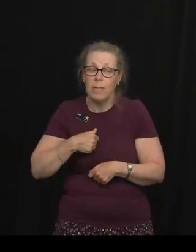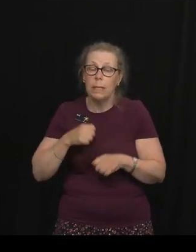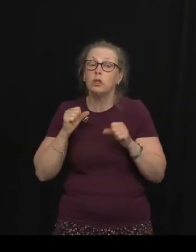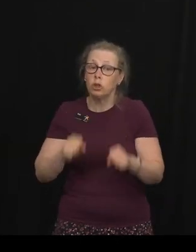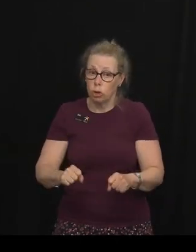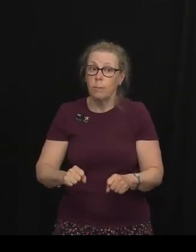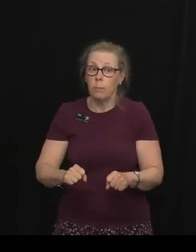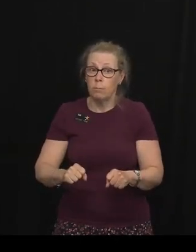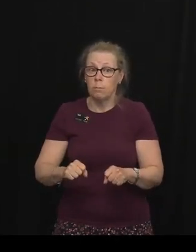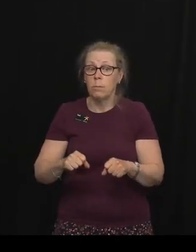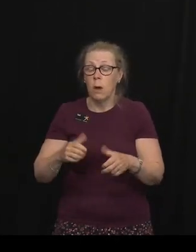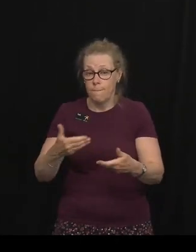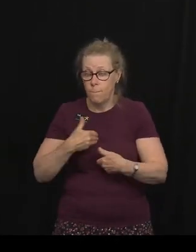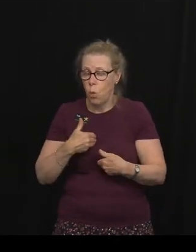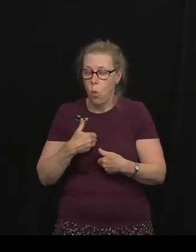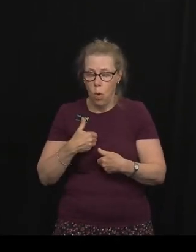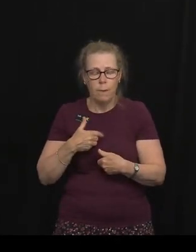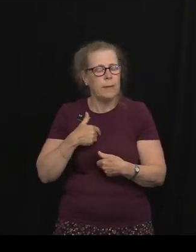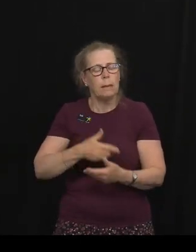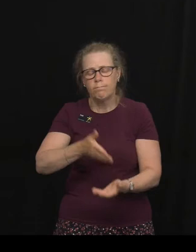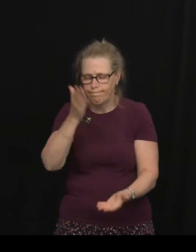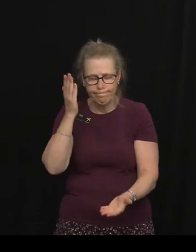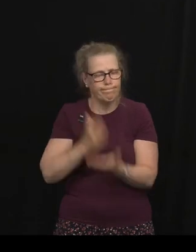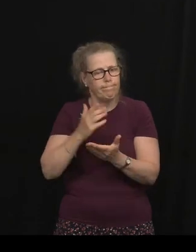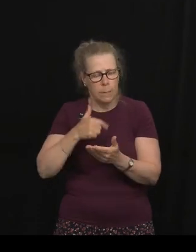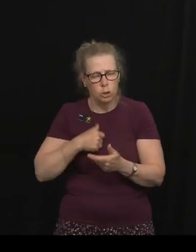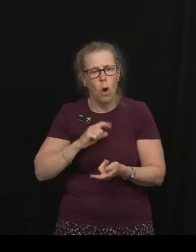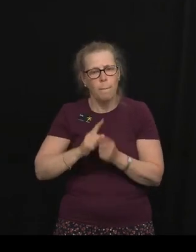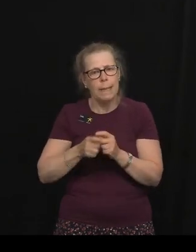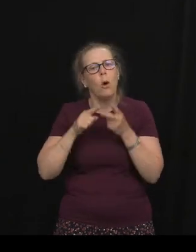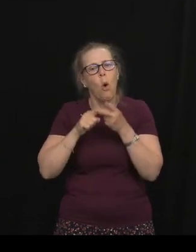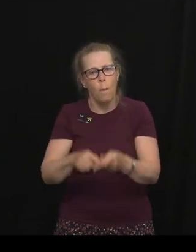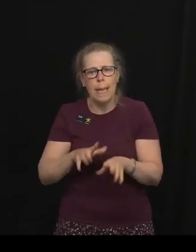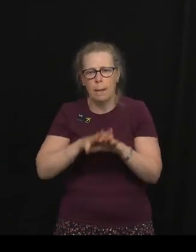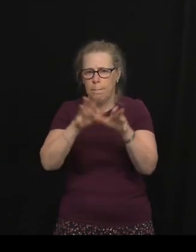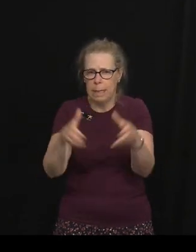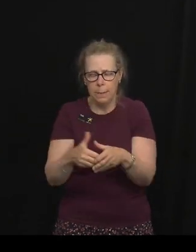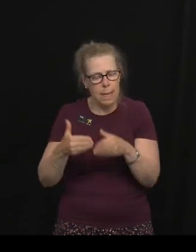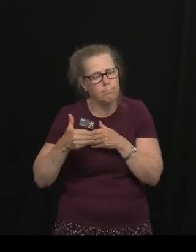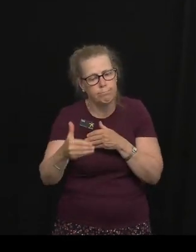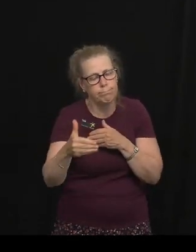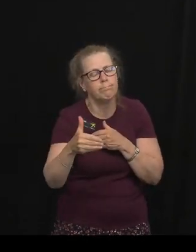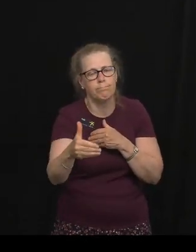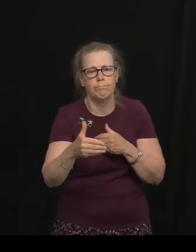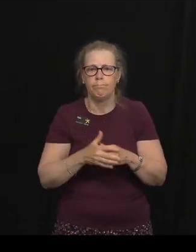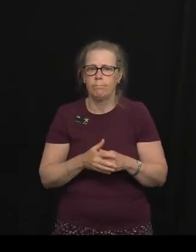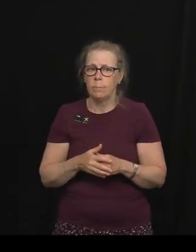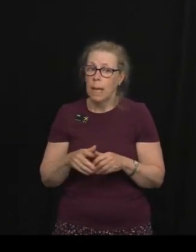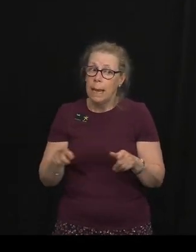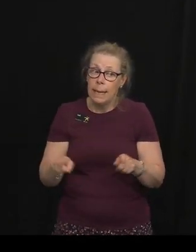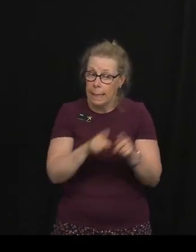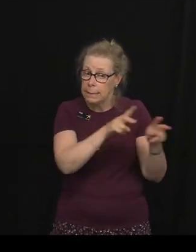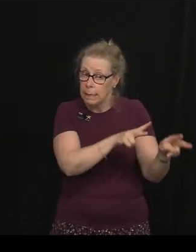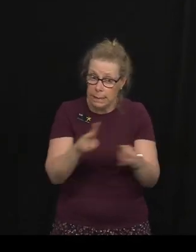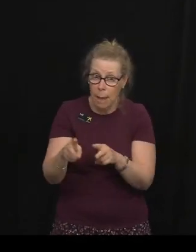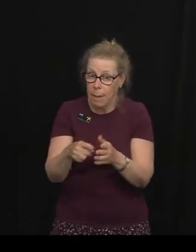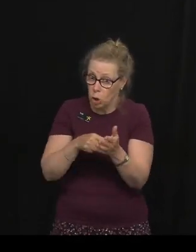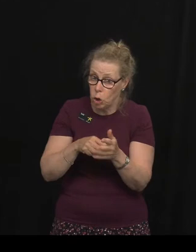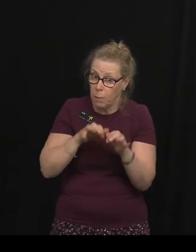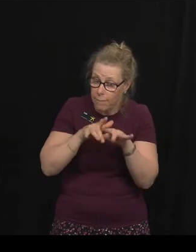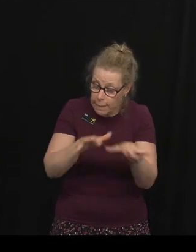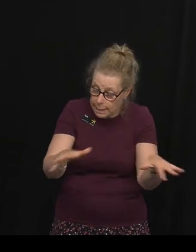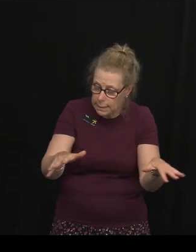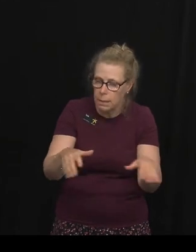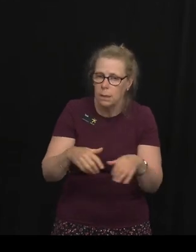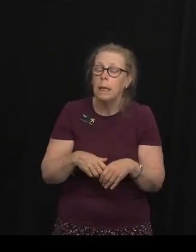will have. There's no question about that we will have another outbreak of most likely the same kind of virus, most